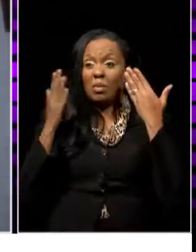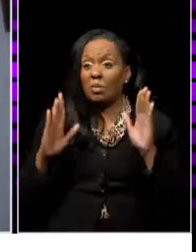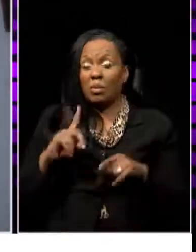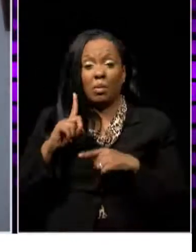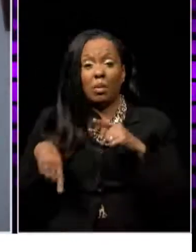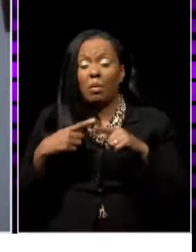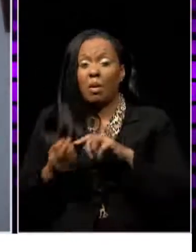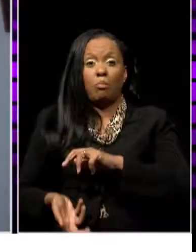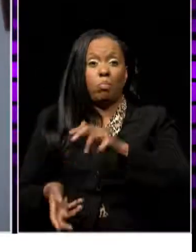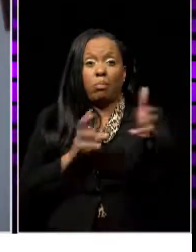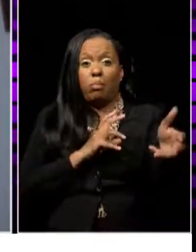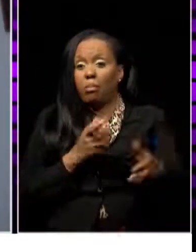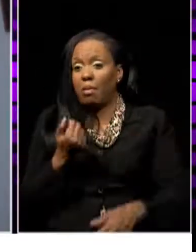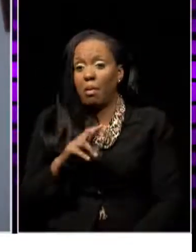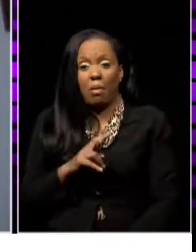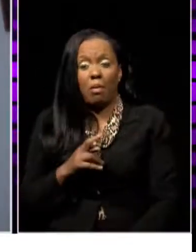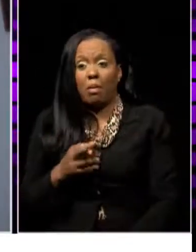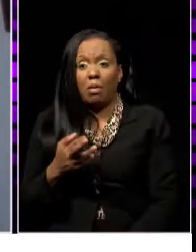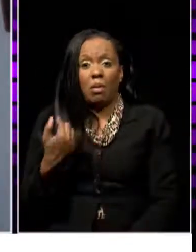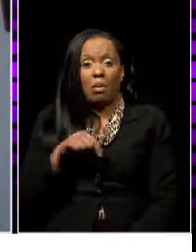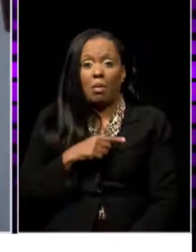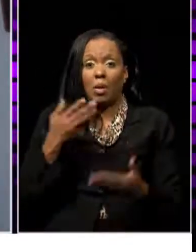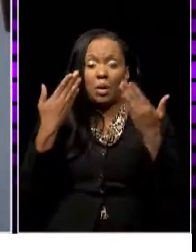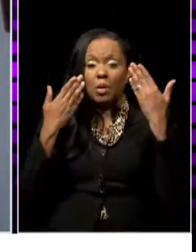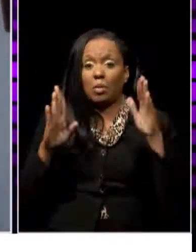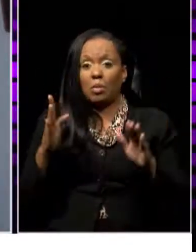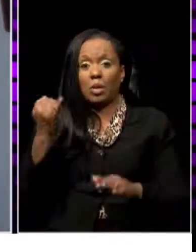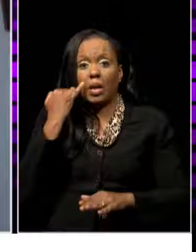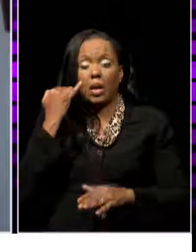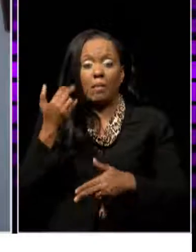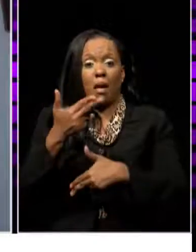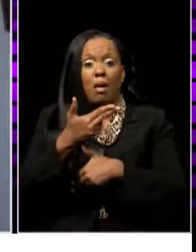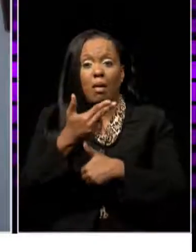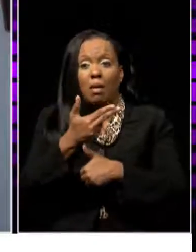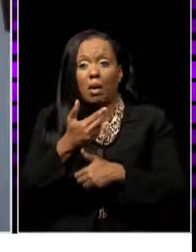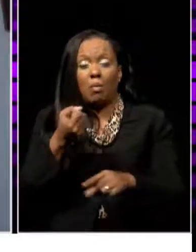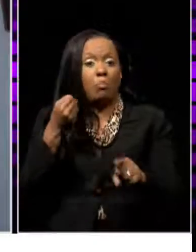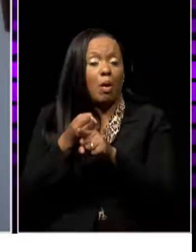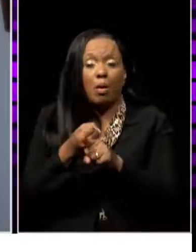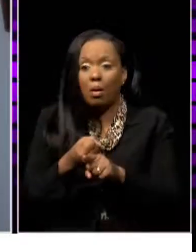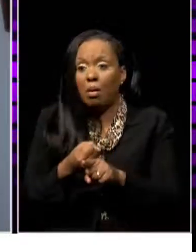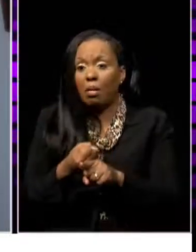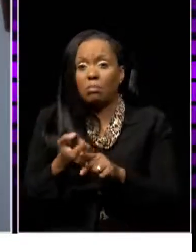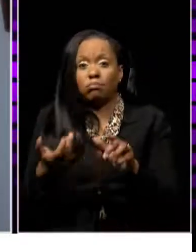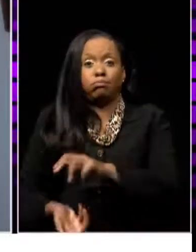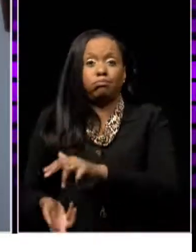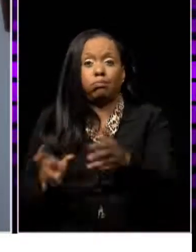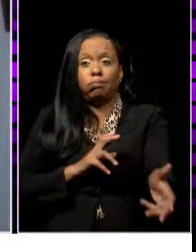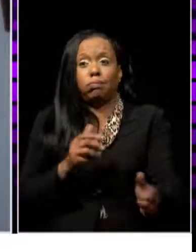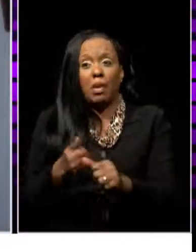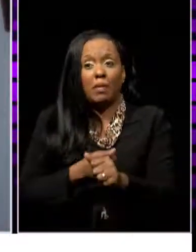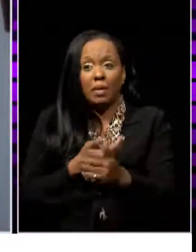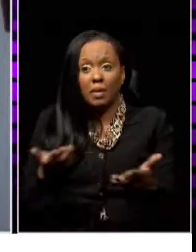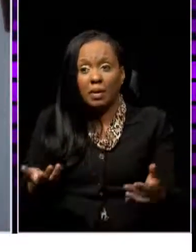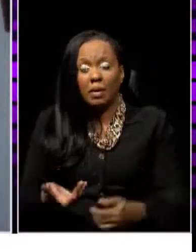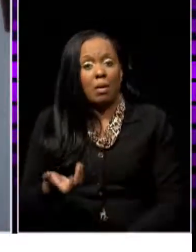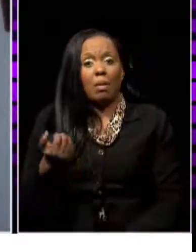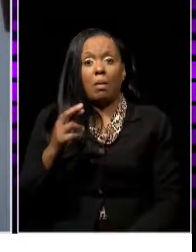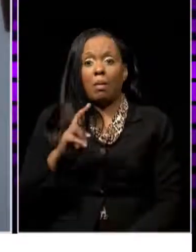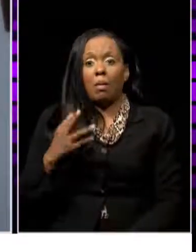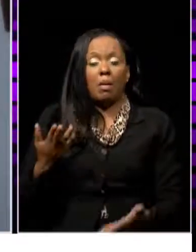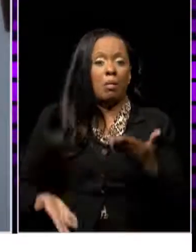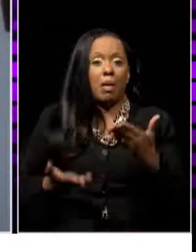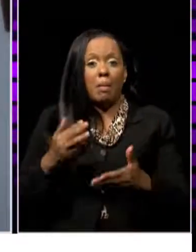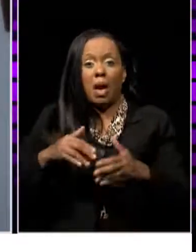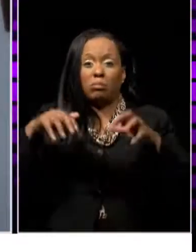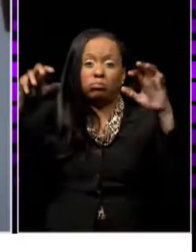may be a hurricane or some sort of devastation that may stop us from going to school, or may just be a day that the rain fall real heavily and there's